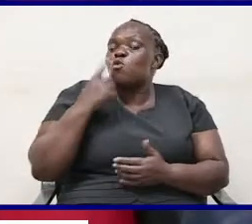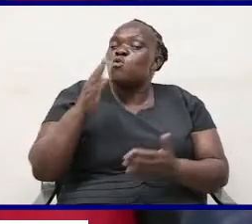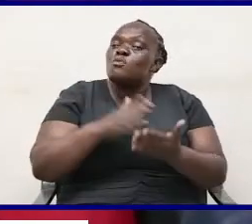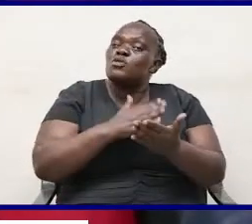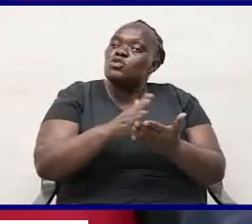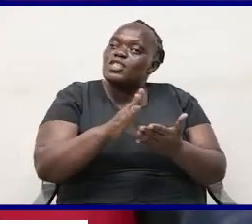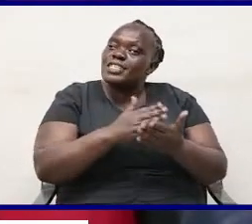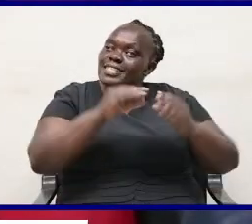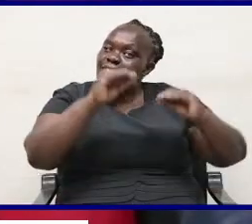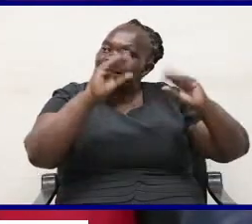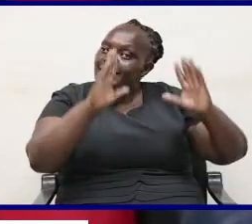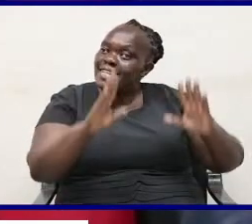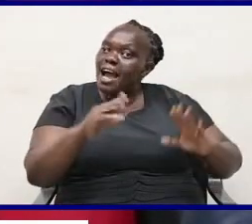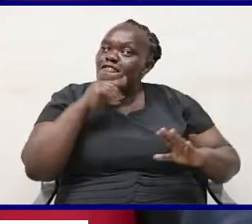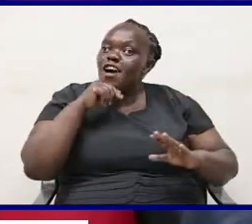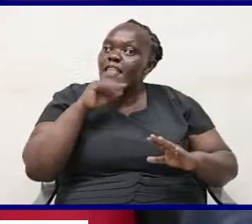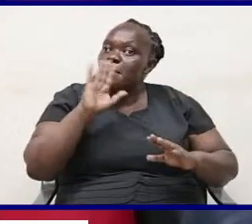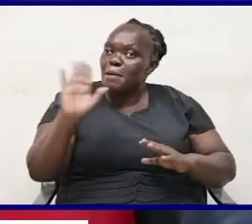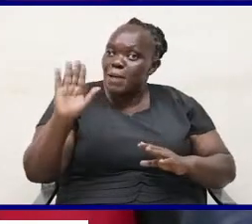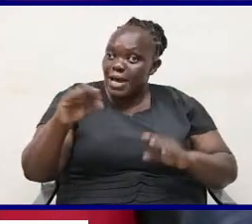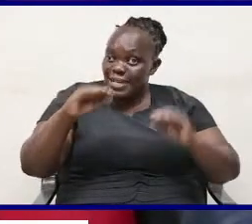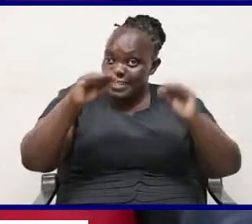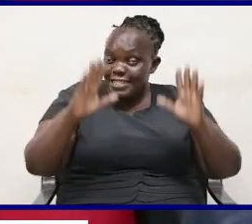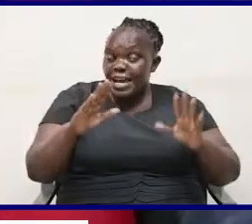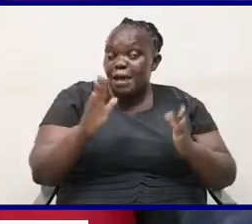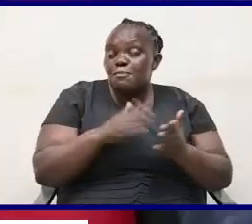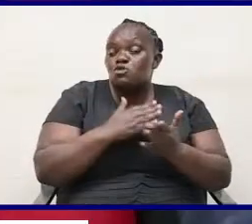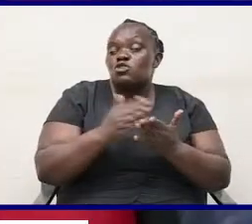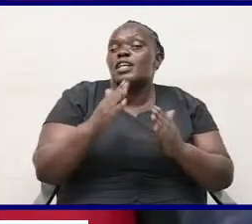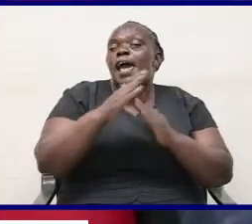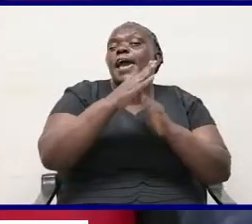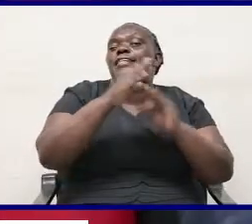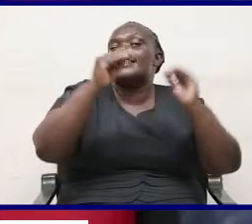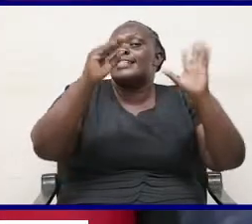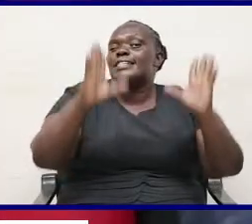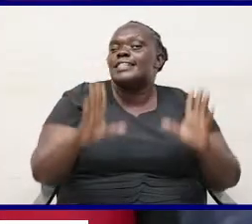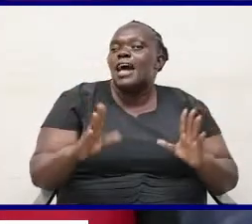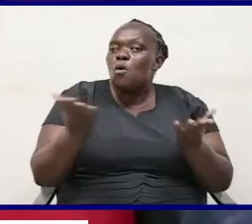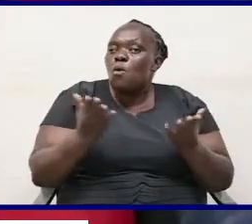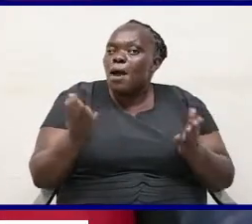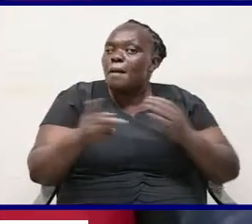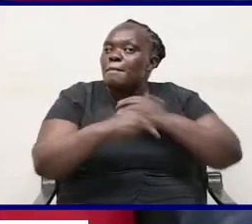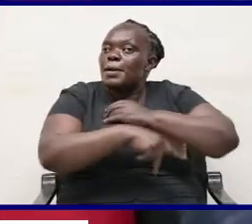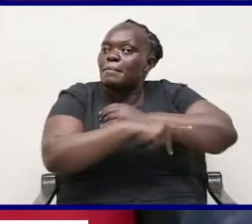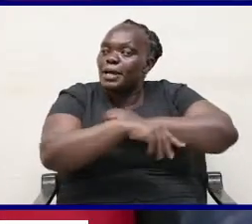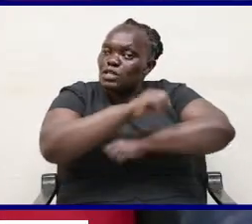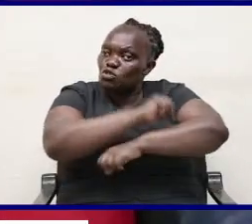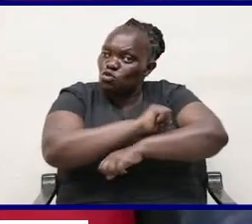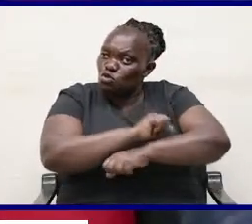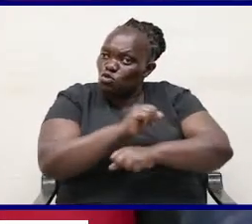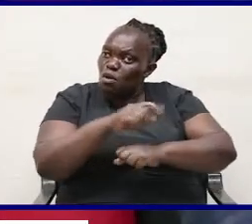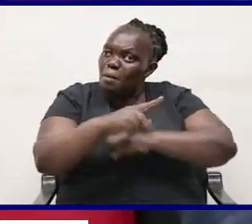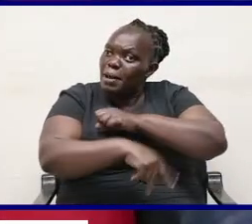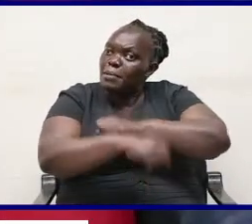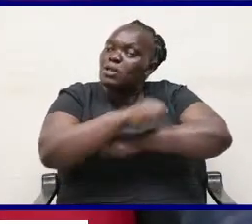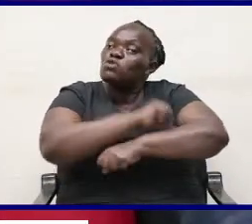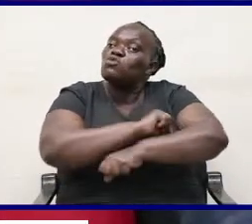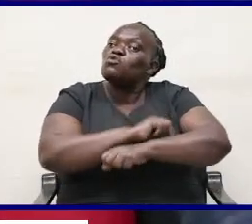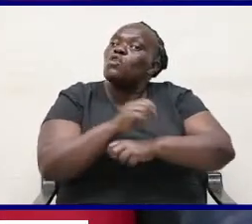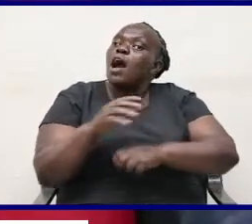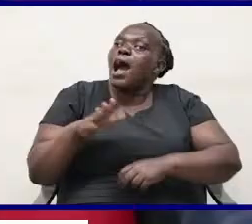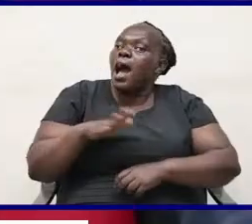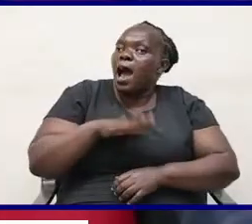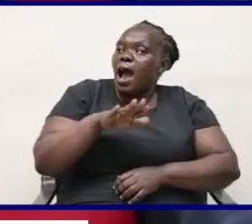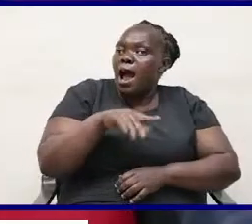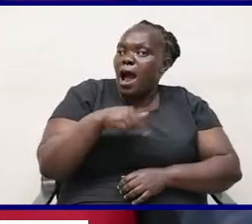music teacher, Wow. and who was then the head teacher where I went to school in my primary. Wonderful. Which name is the primary school? Our Lady